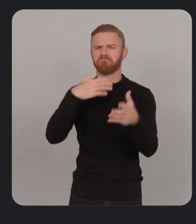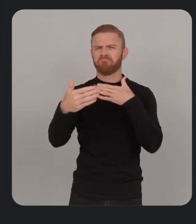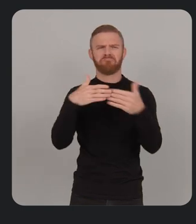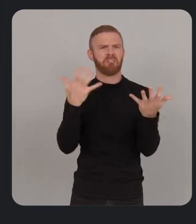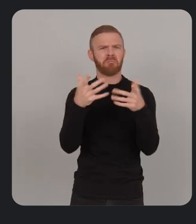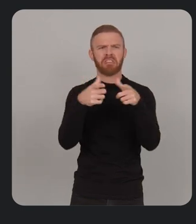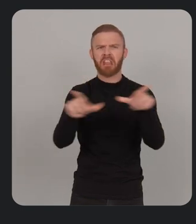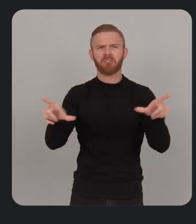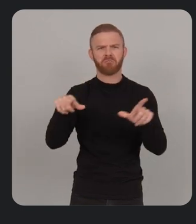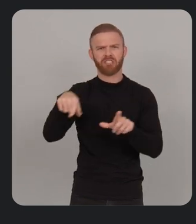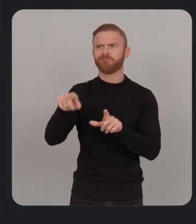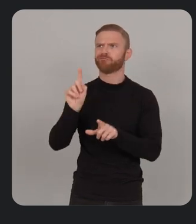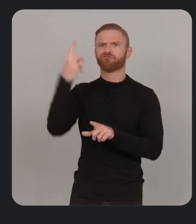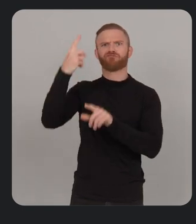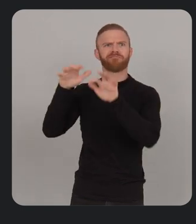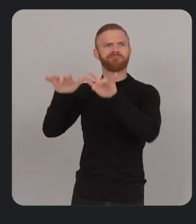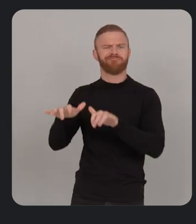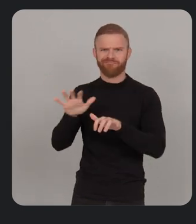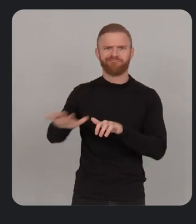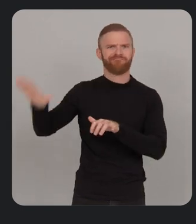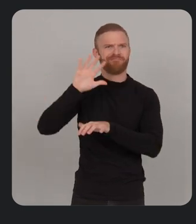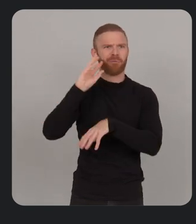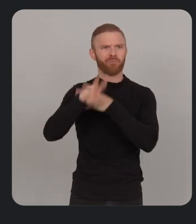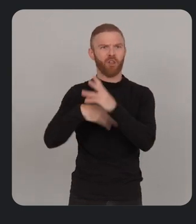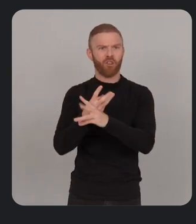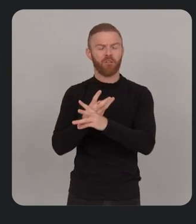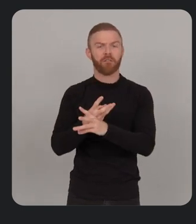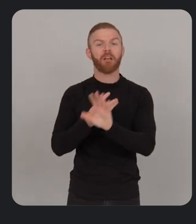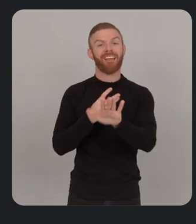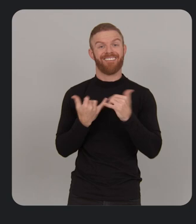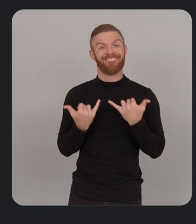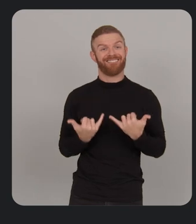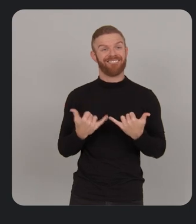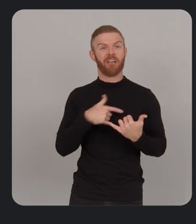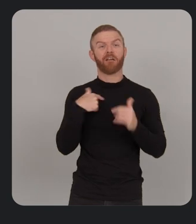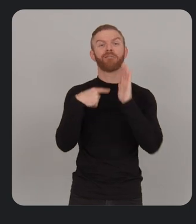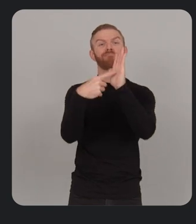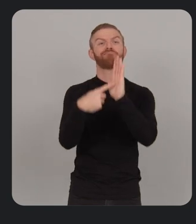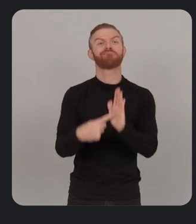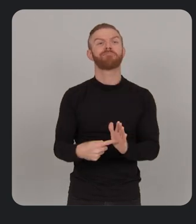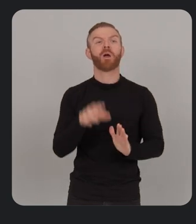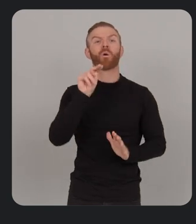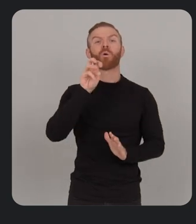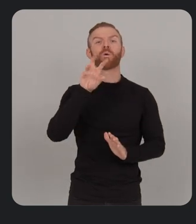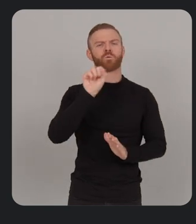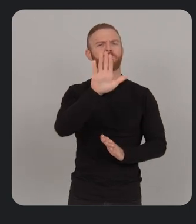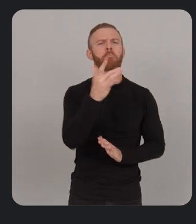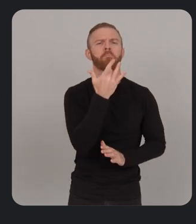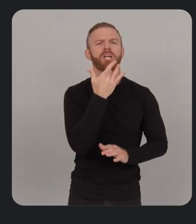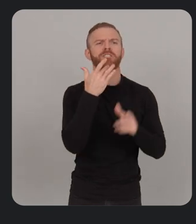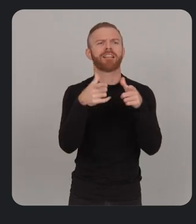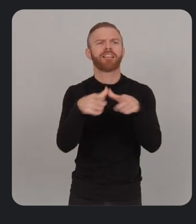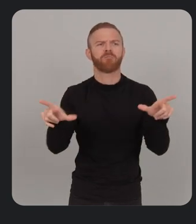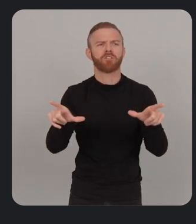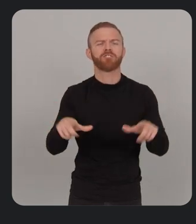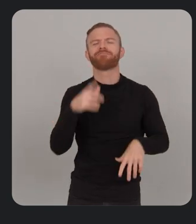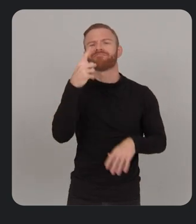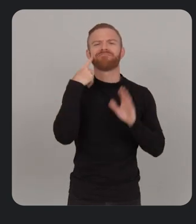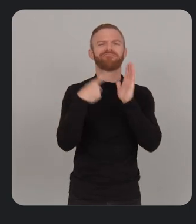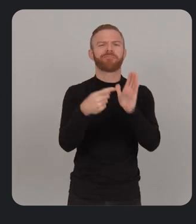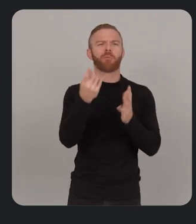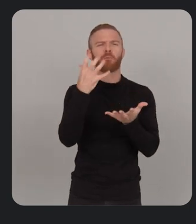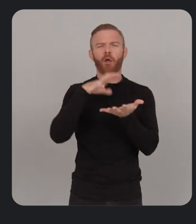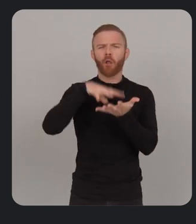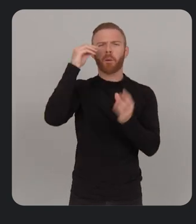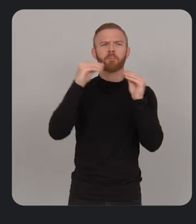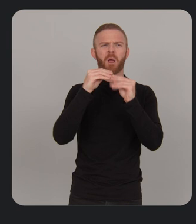created in from all over the world today we surface news in your preferred language for example say you want to